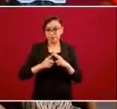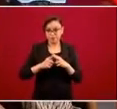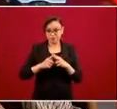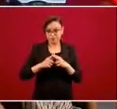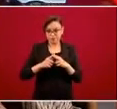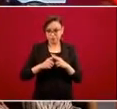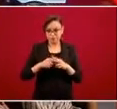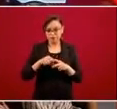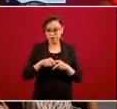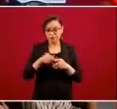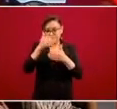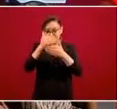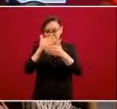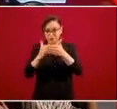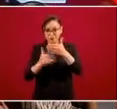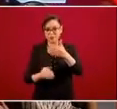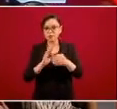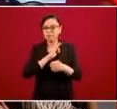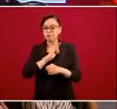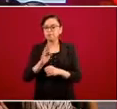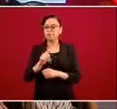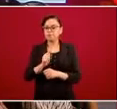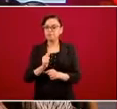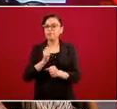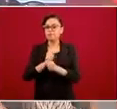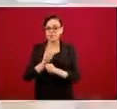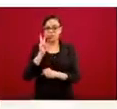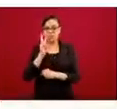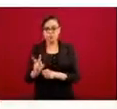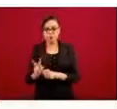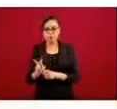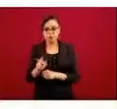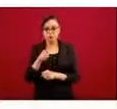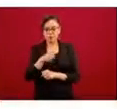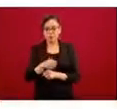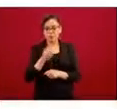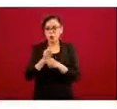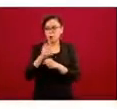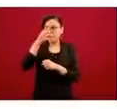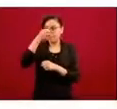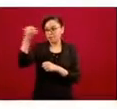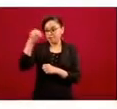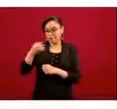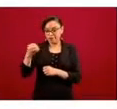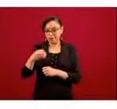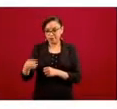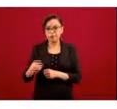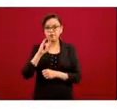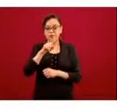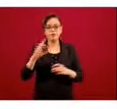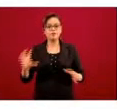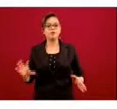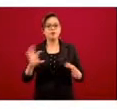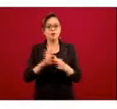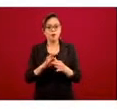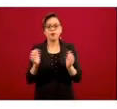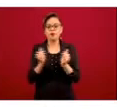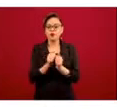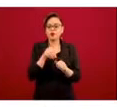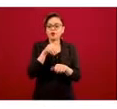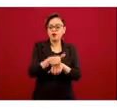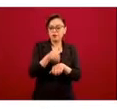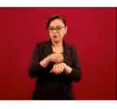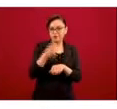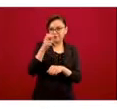how this mathematical model works, feel free to do the calculations to make sure that the